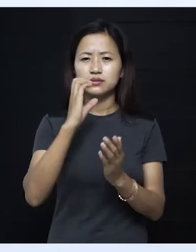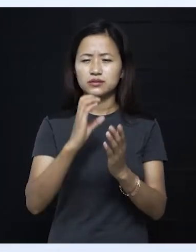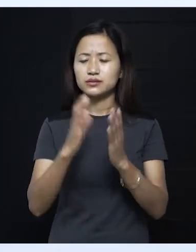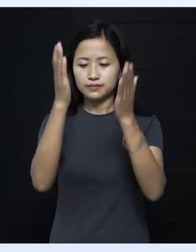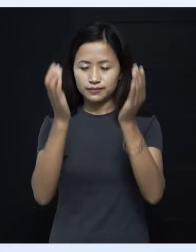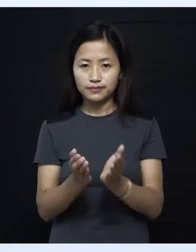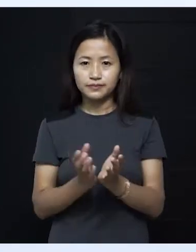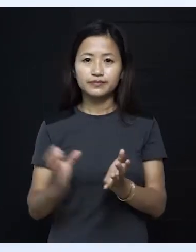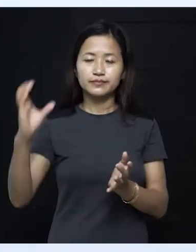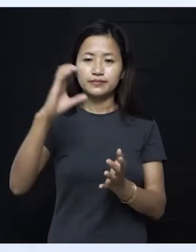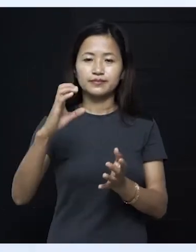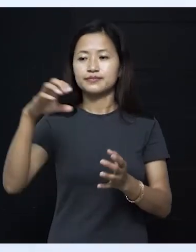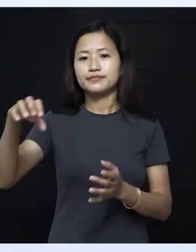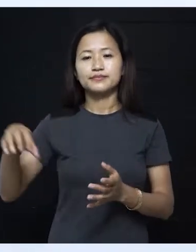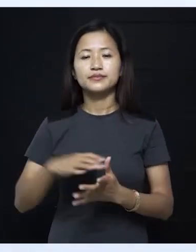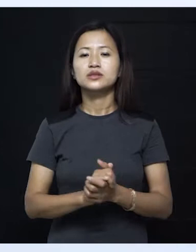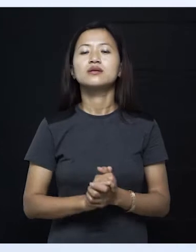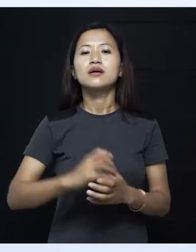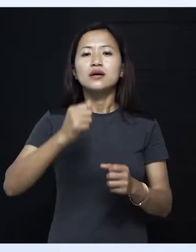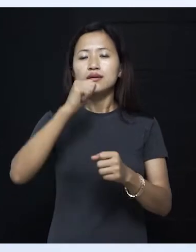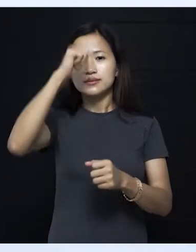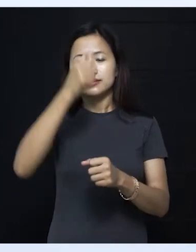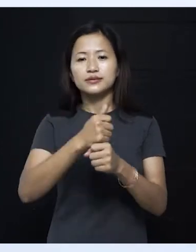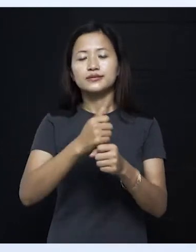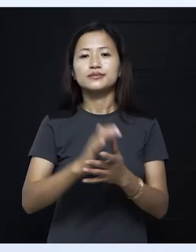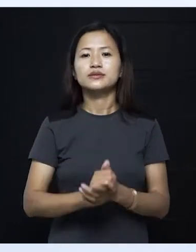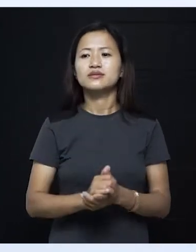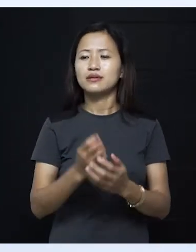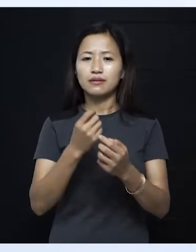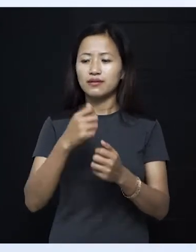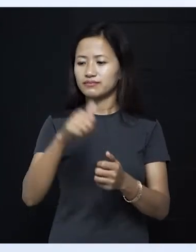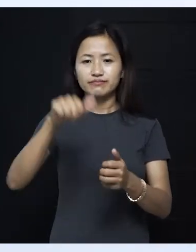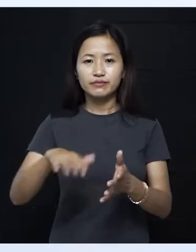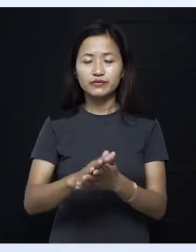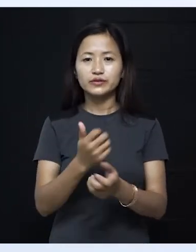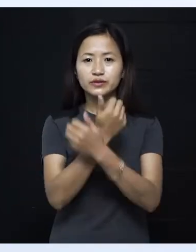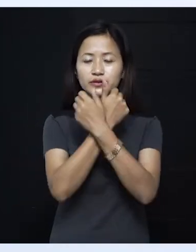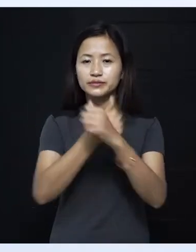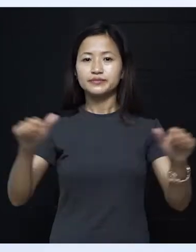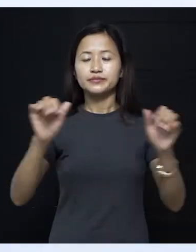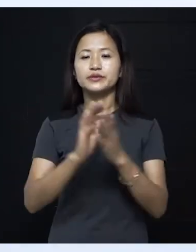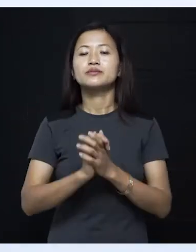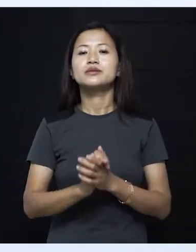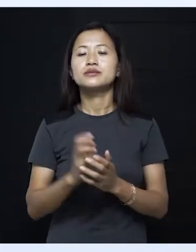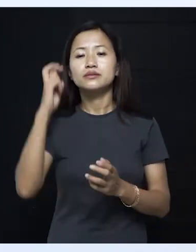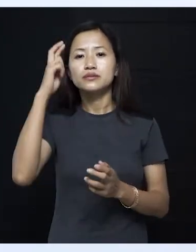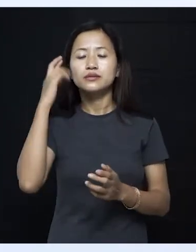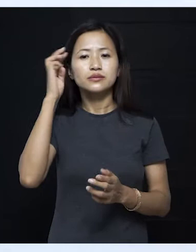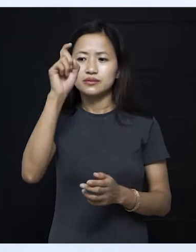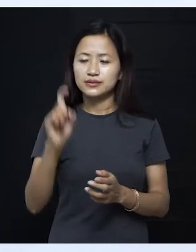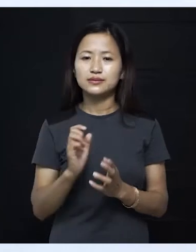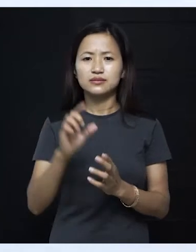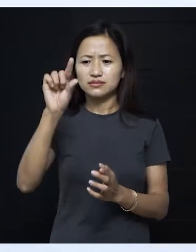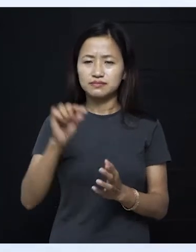of that, what happened was the Indian government, after its independence, the Indian government also, they came to realize that they need